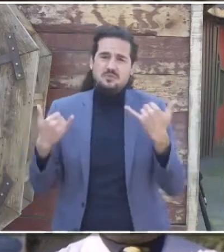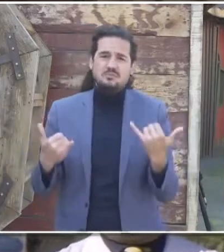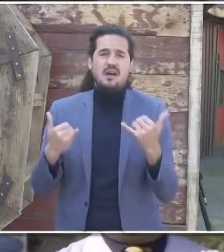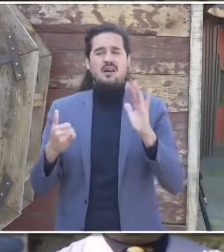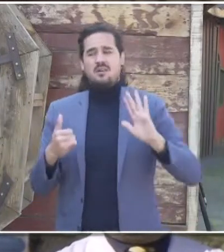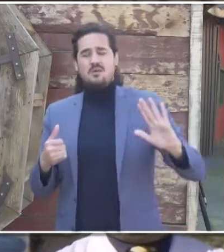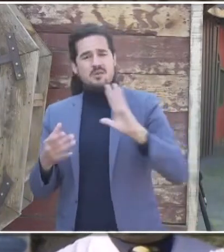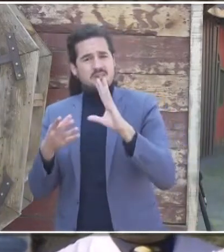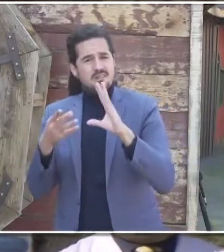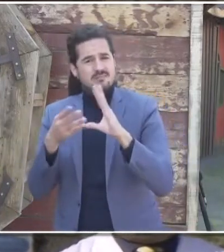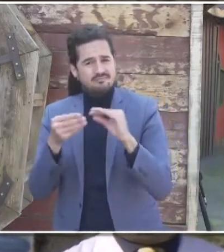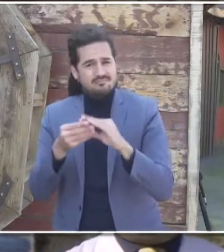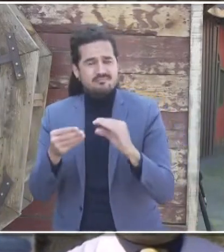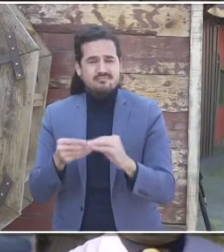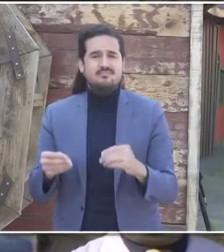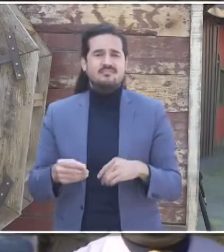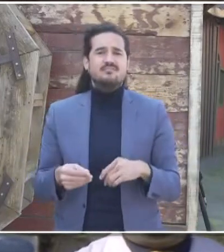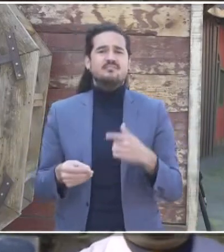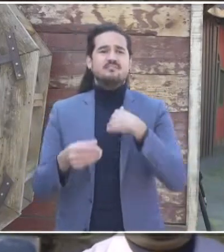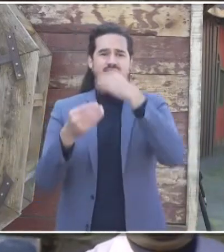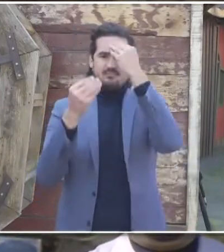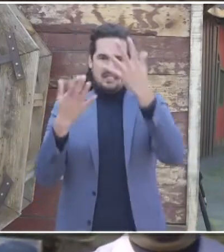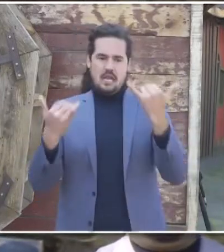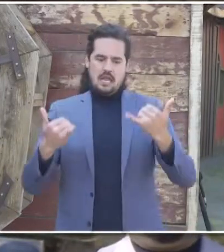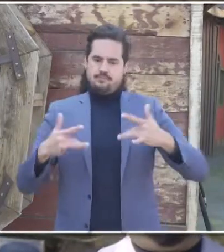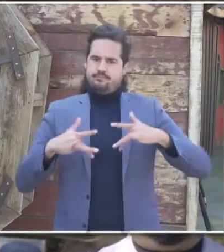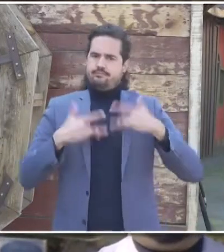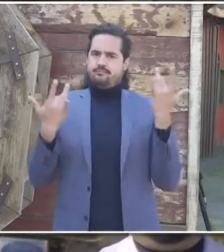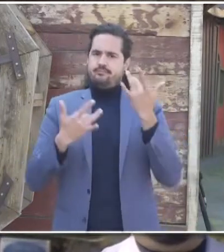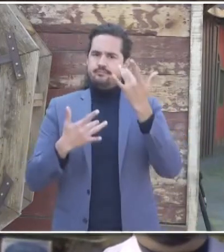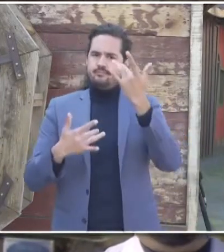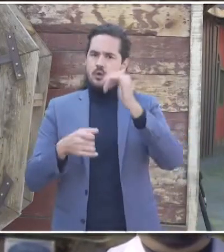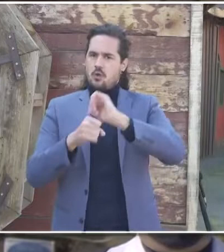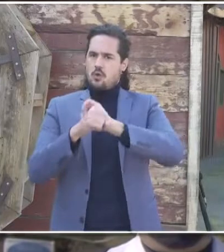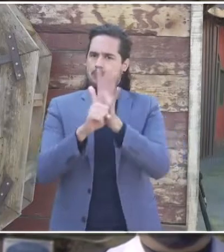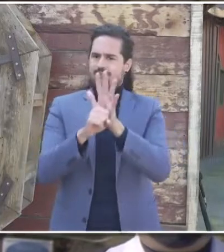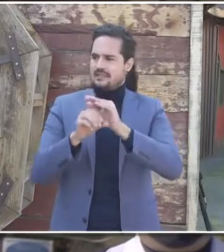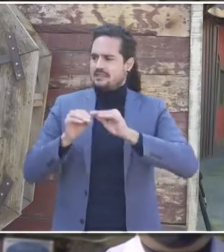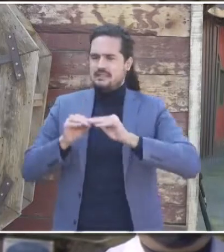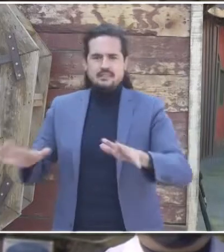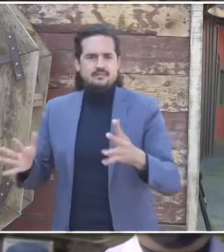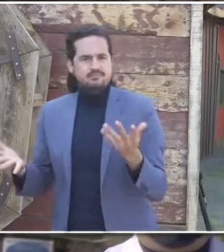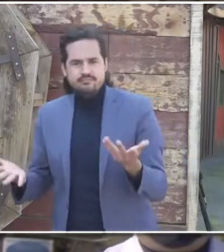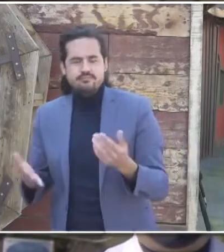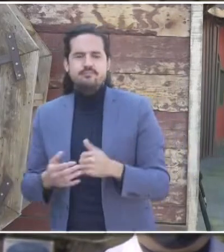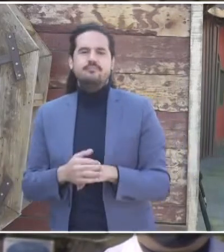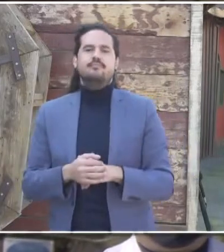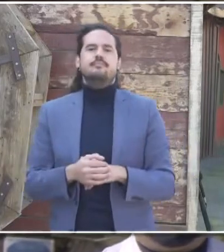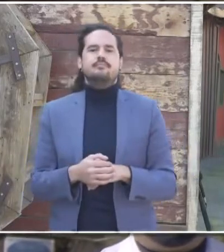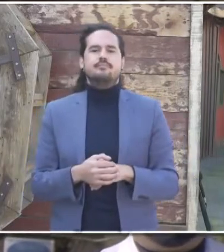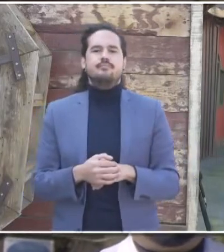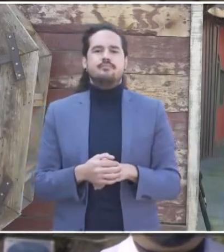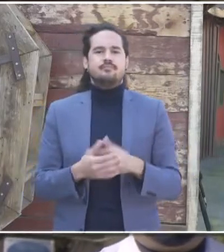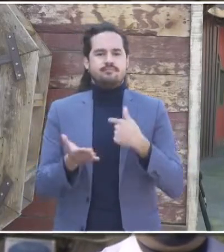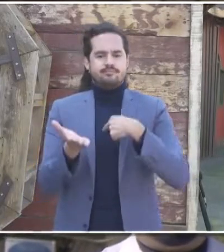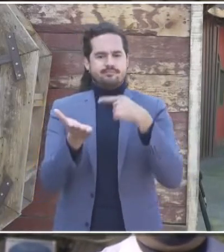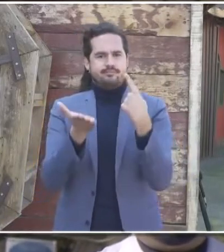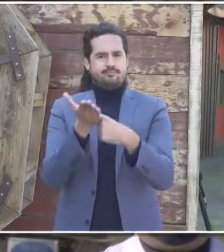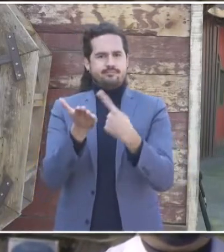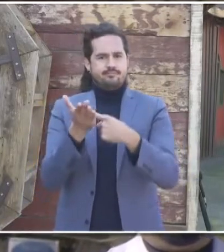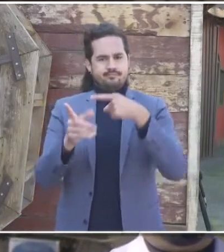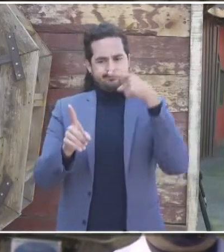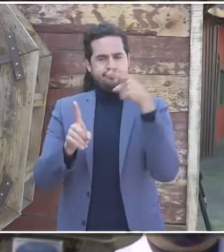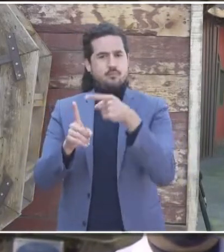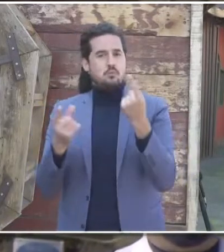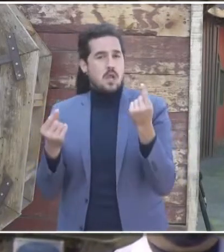we are in this pandemic and where we're going. I want to level set in terms of the progress that's being made in this state, the progress that we're also making on